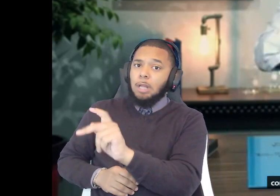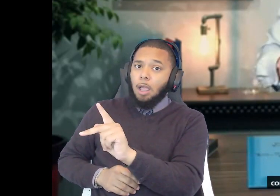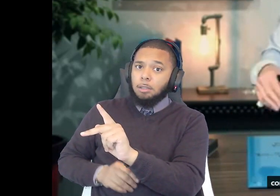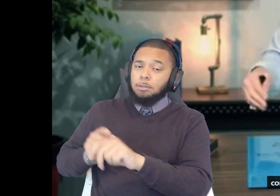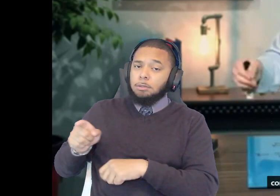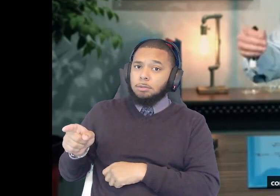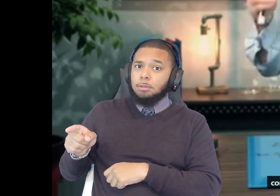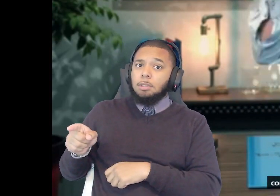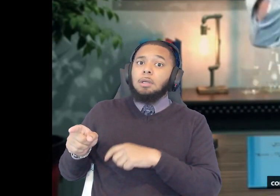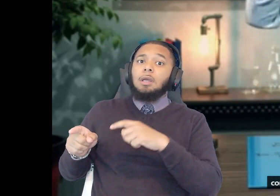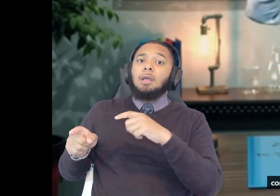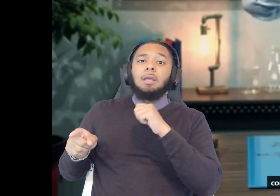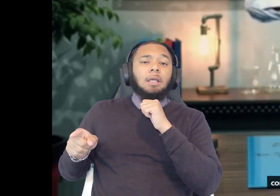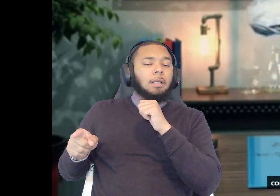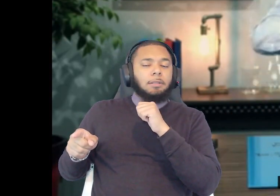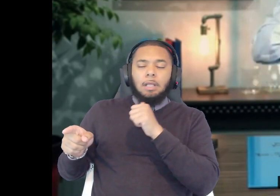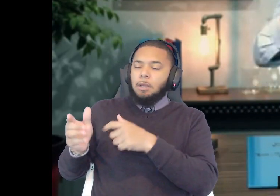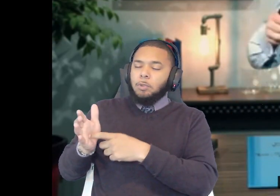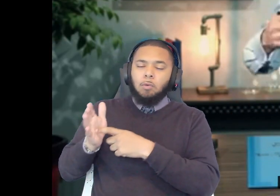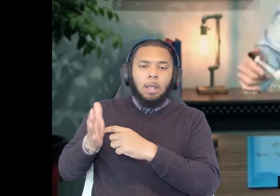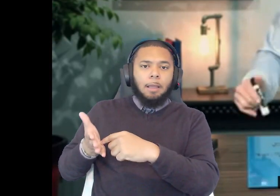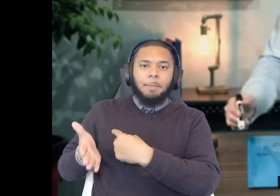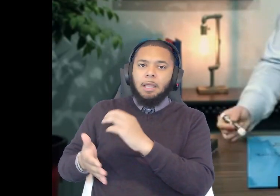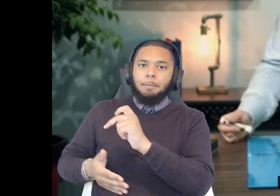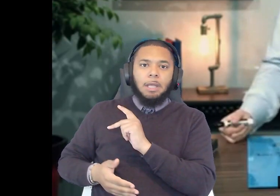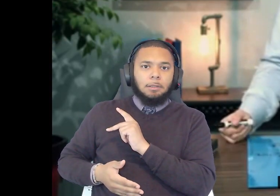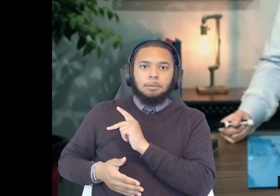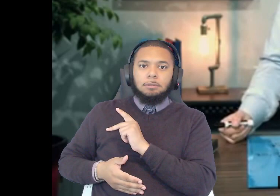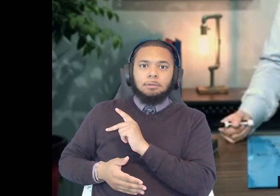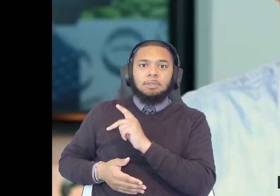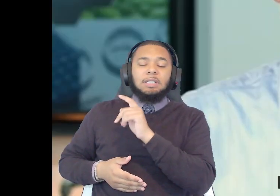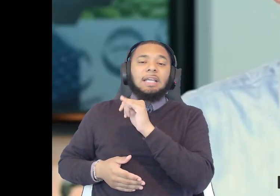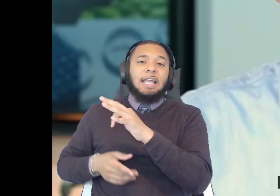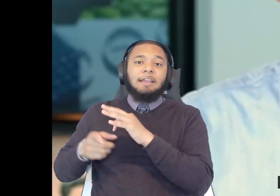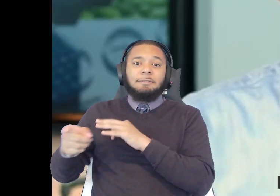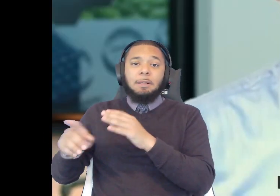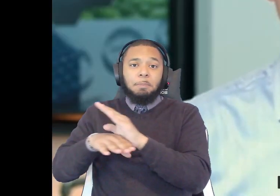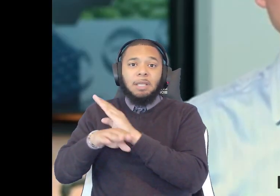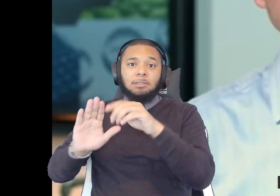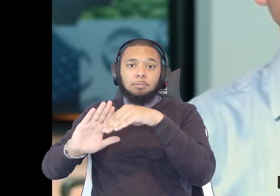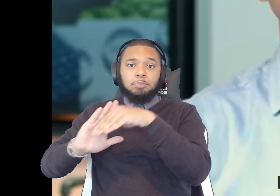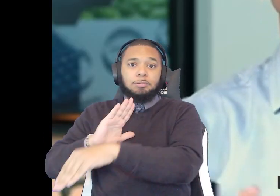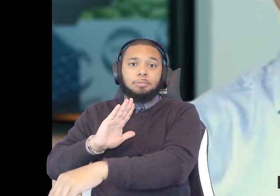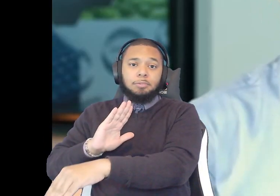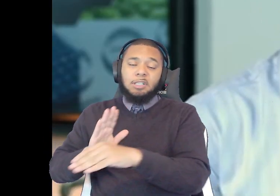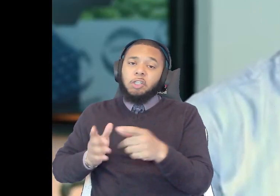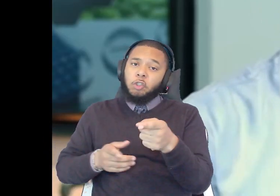then the company goes bankrupt or does really poorly in the market, you could lose a lot of money. So bonds